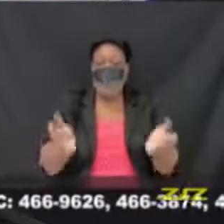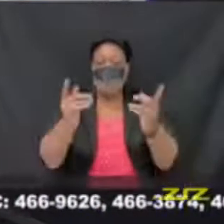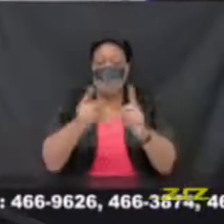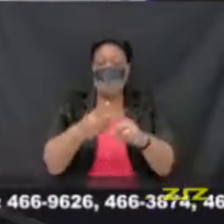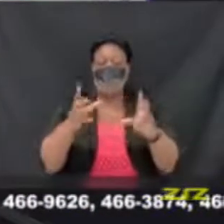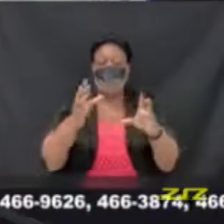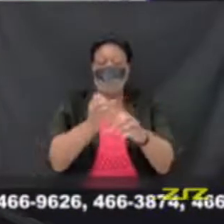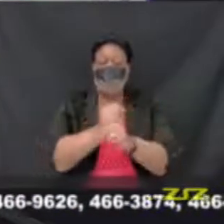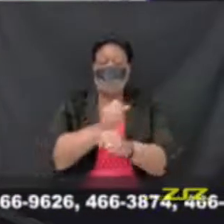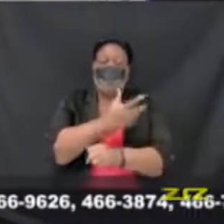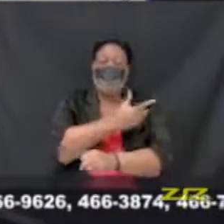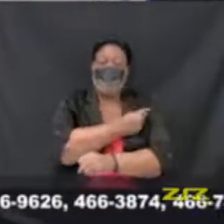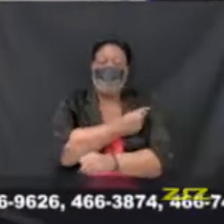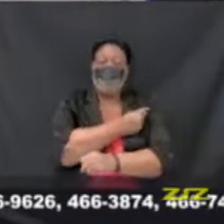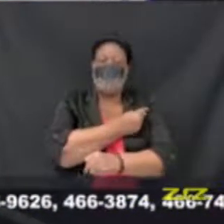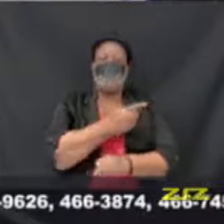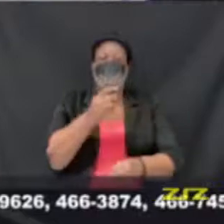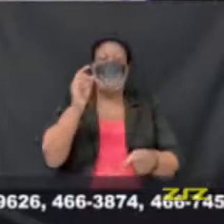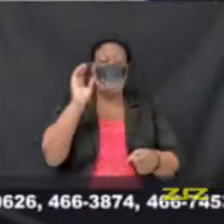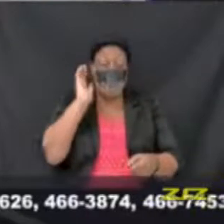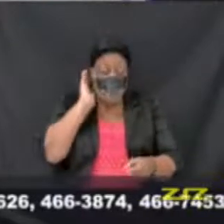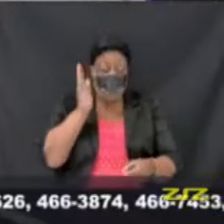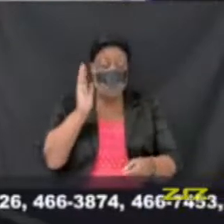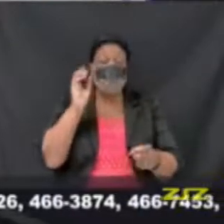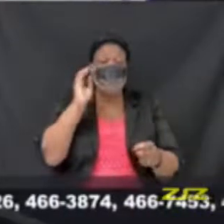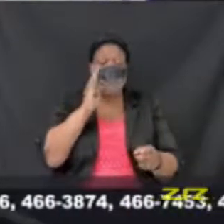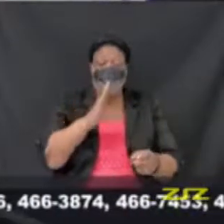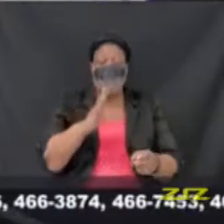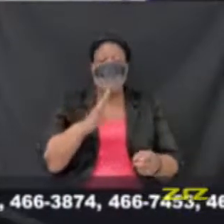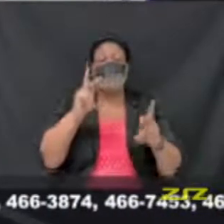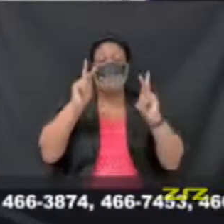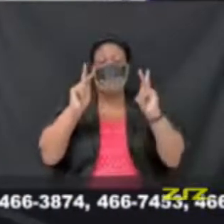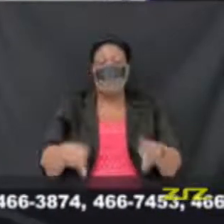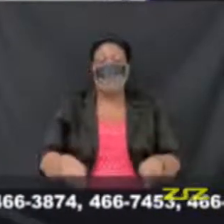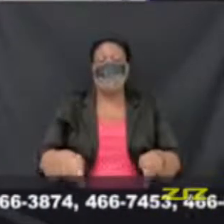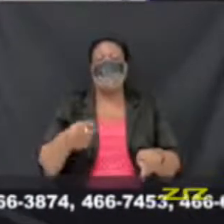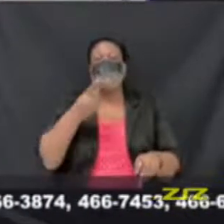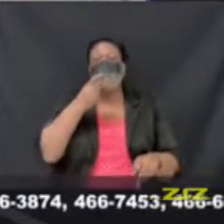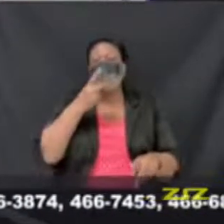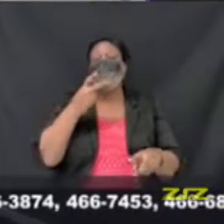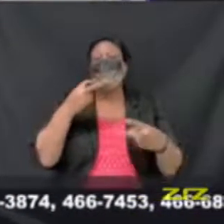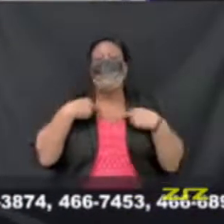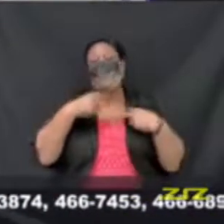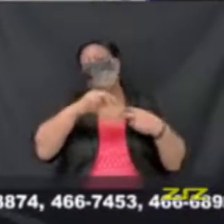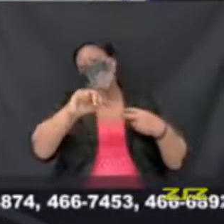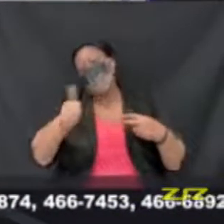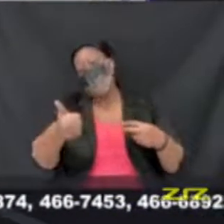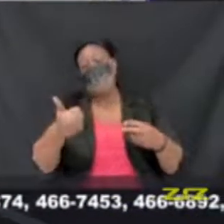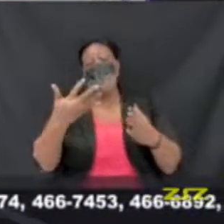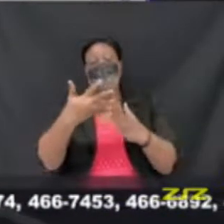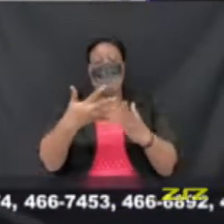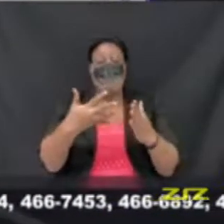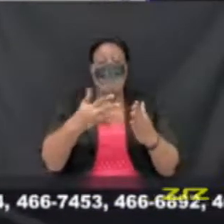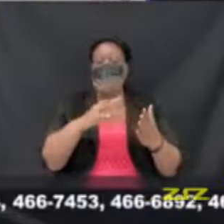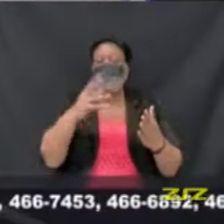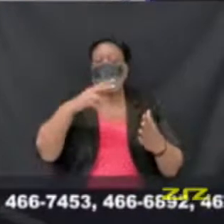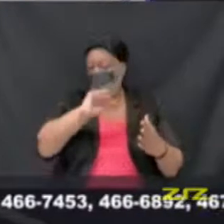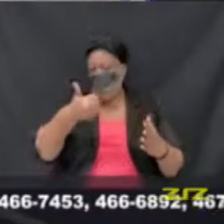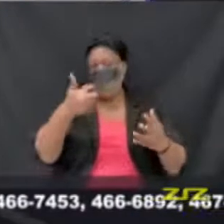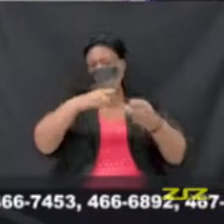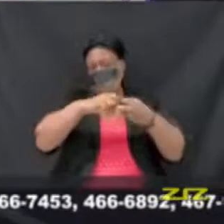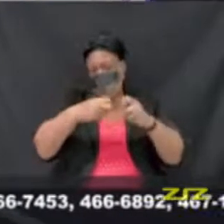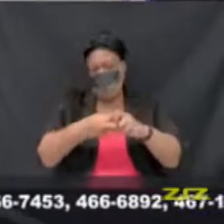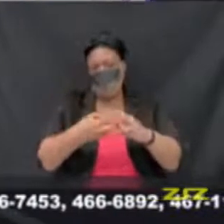is if I got COVID-19 today, will I survive? And so if you have diabetes, if you